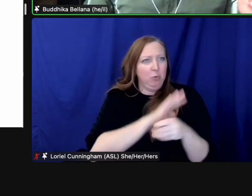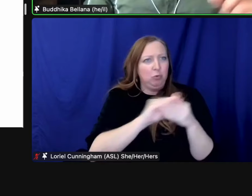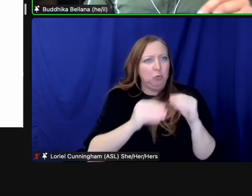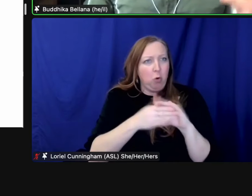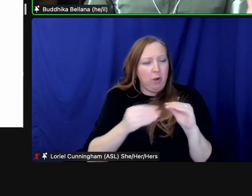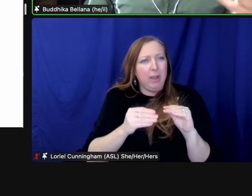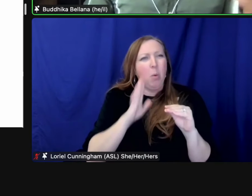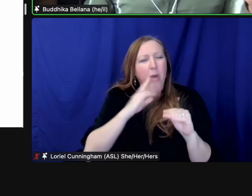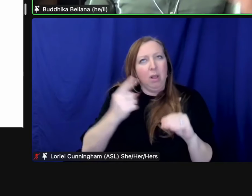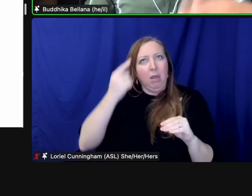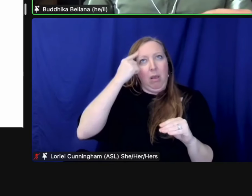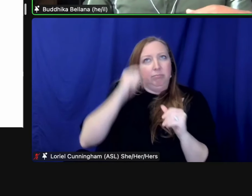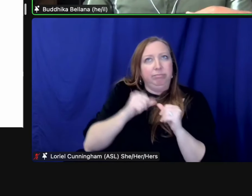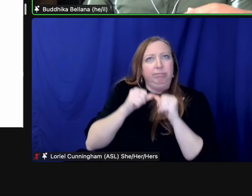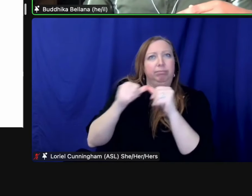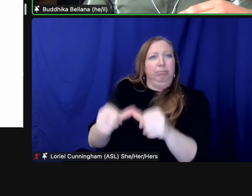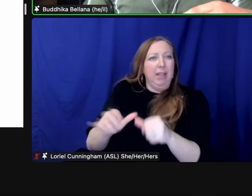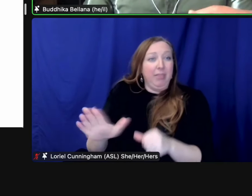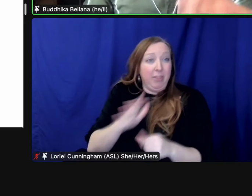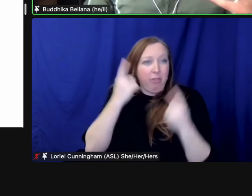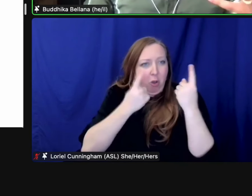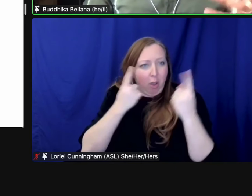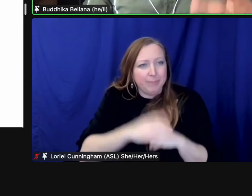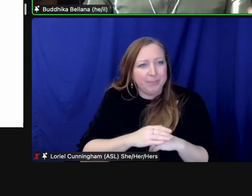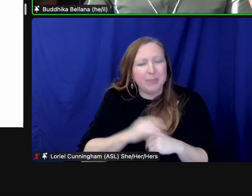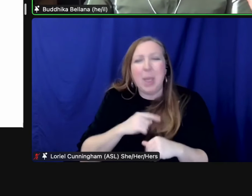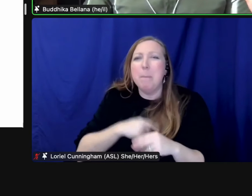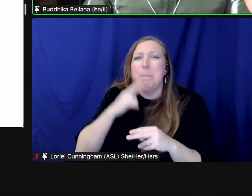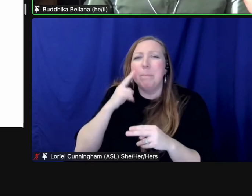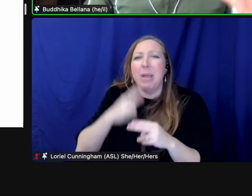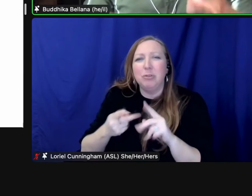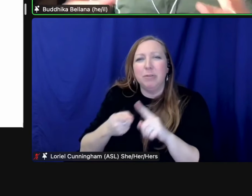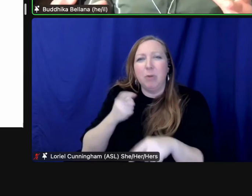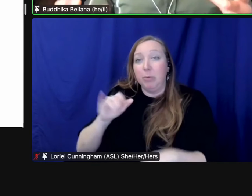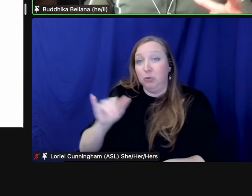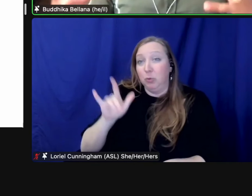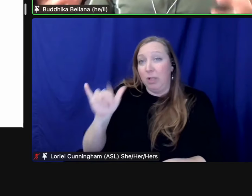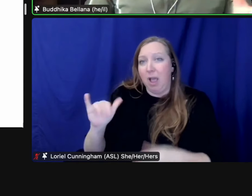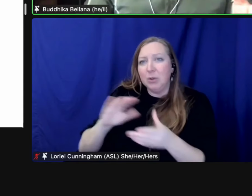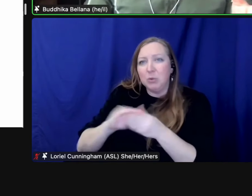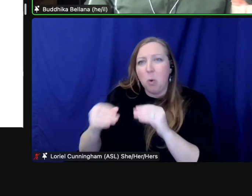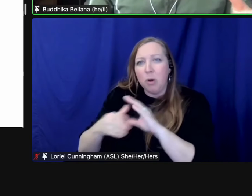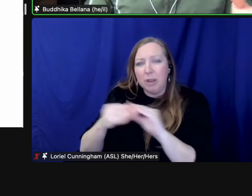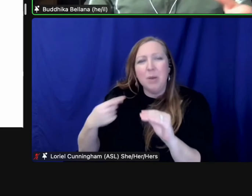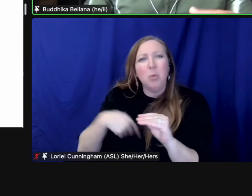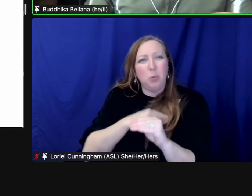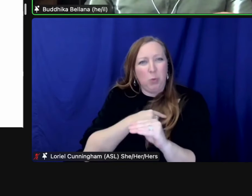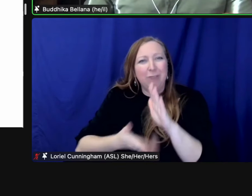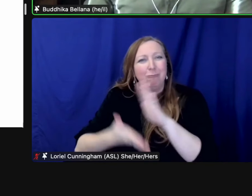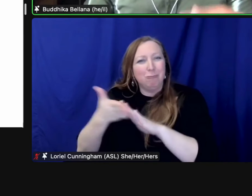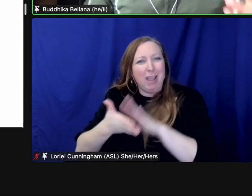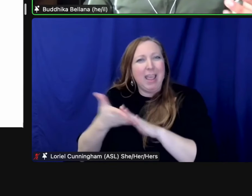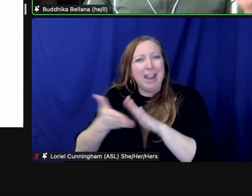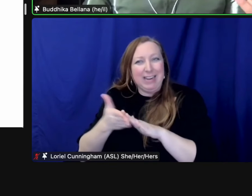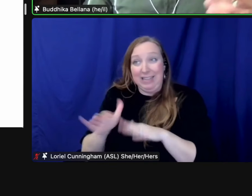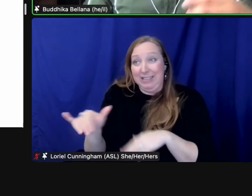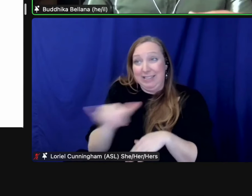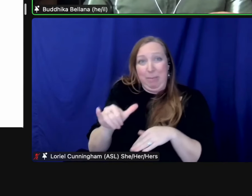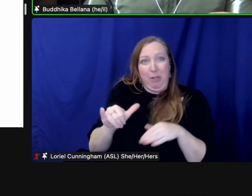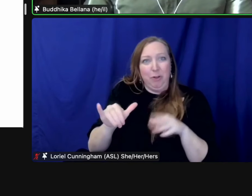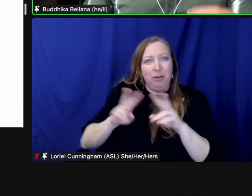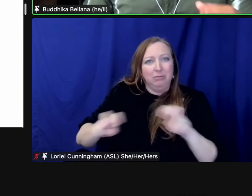addition to this, as I mentioned from the Miranda July stories, we ran a few other stories, and we can kind of see the consistency of these effects across